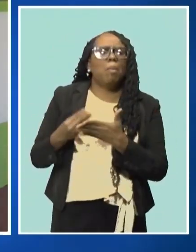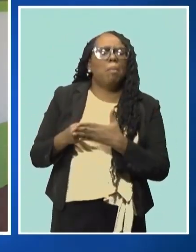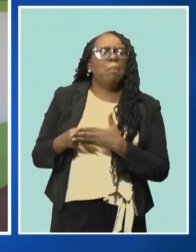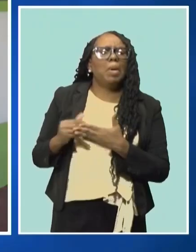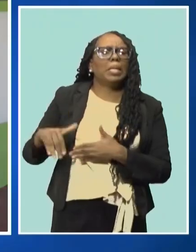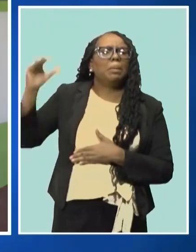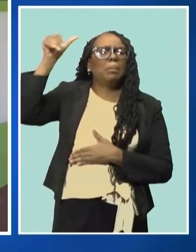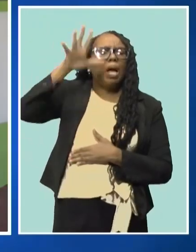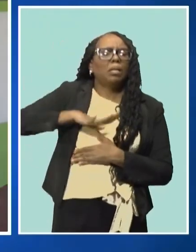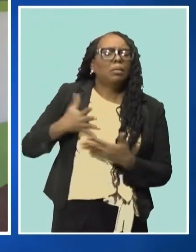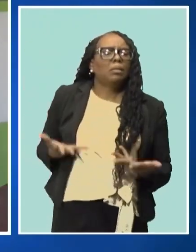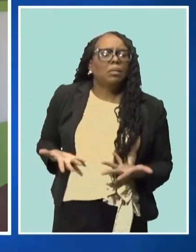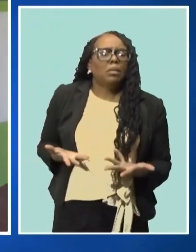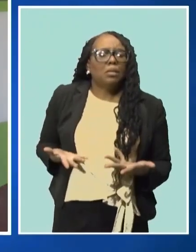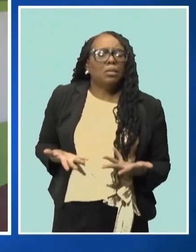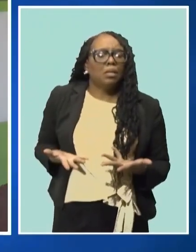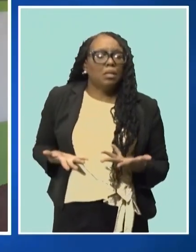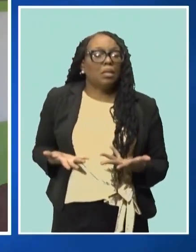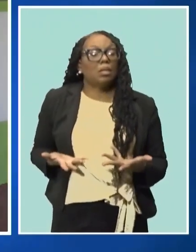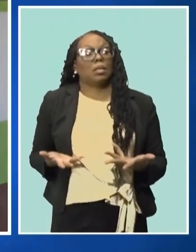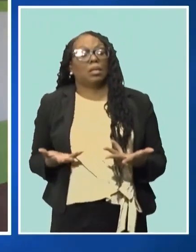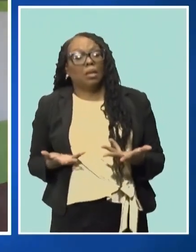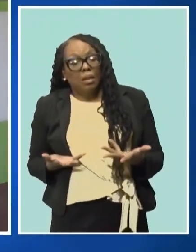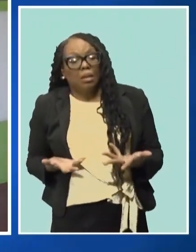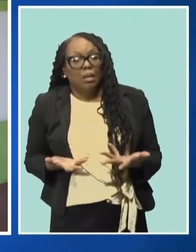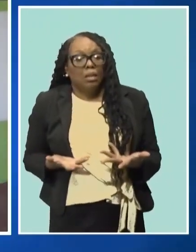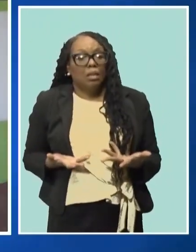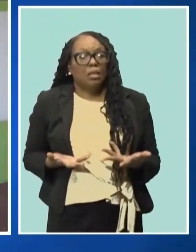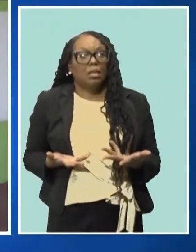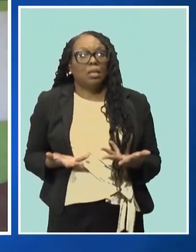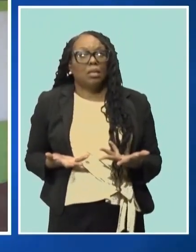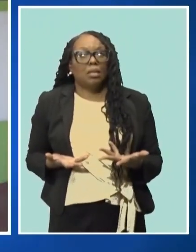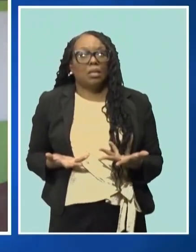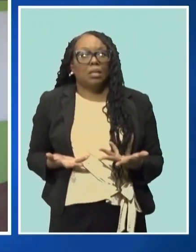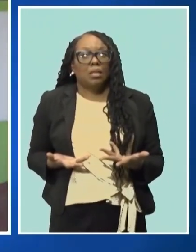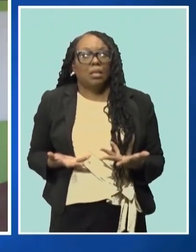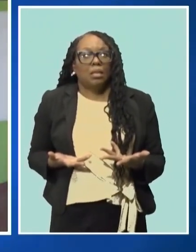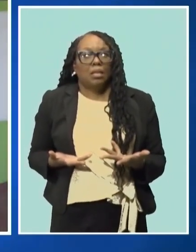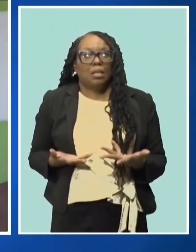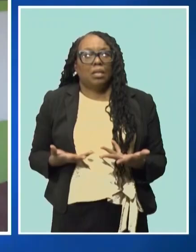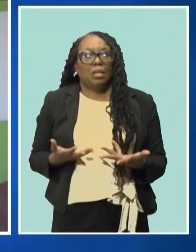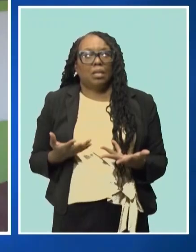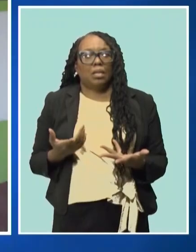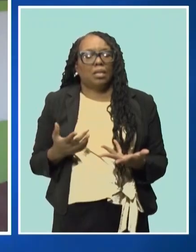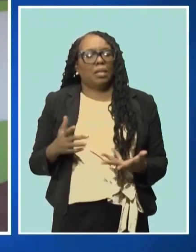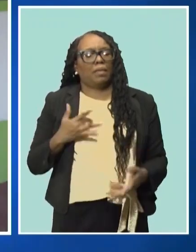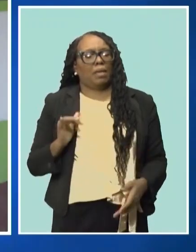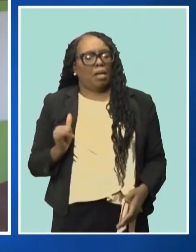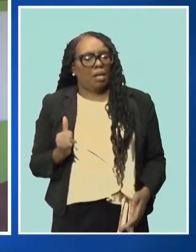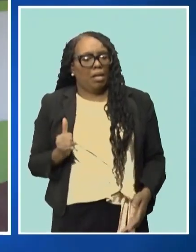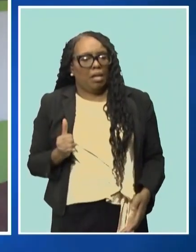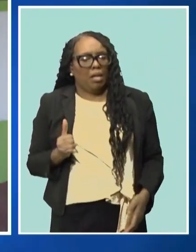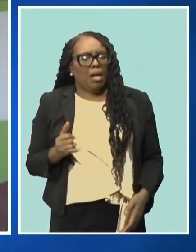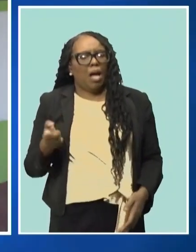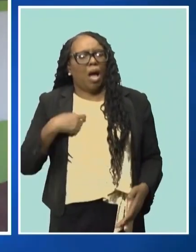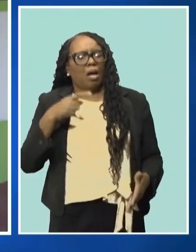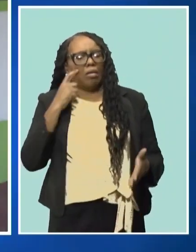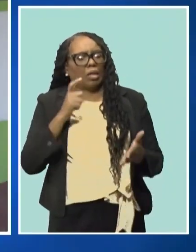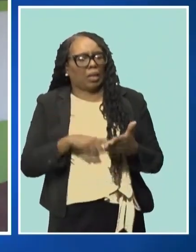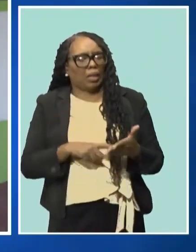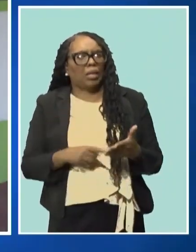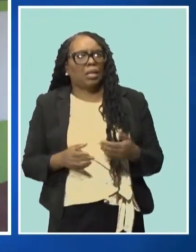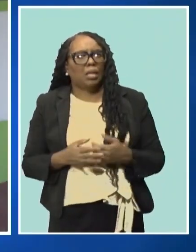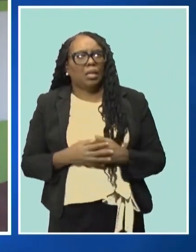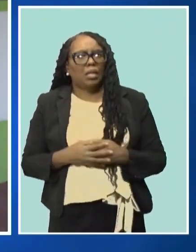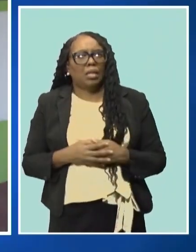here? So then, when he noticed that I approached him that way, so he figured that I recognized him.